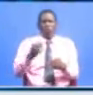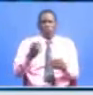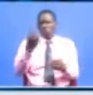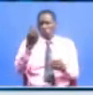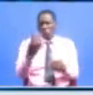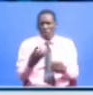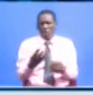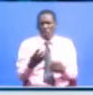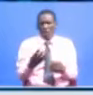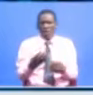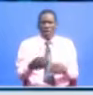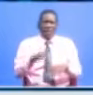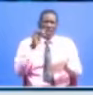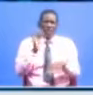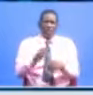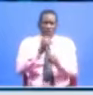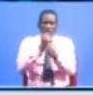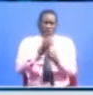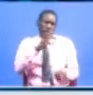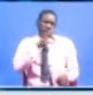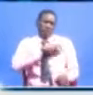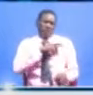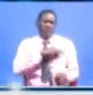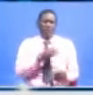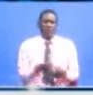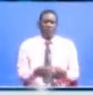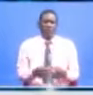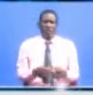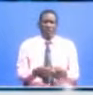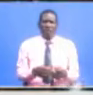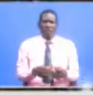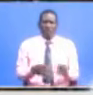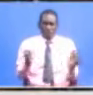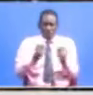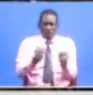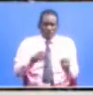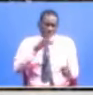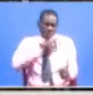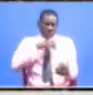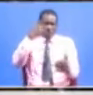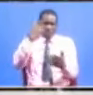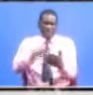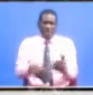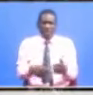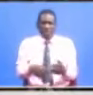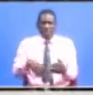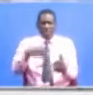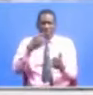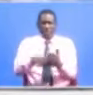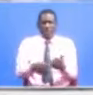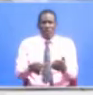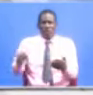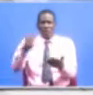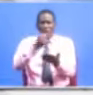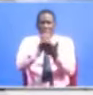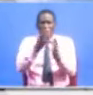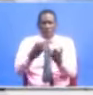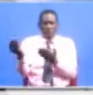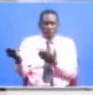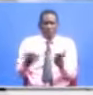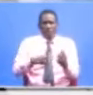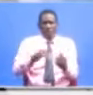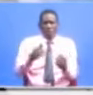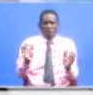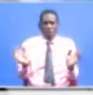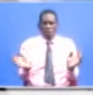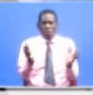a setback to workers' benefits. The fringe benefits tax is a levy imposed on employees receiving extra welfare